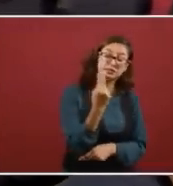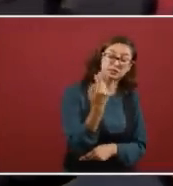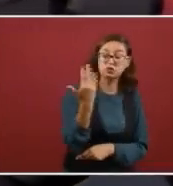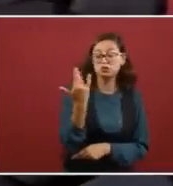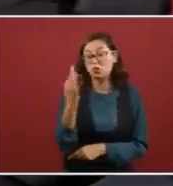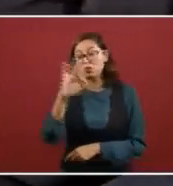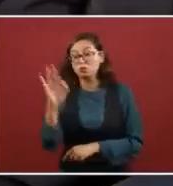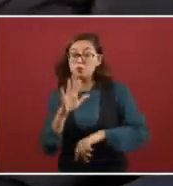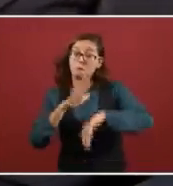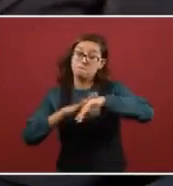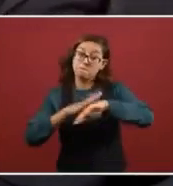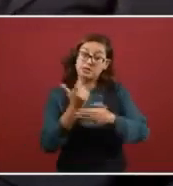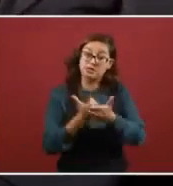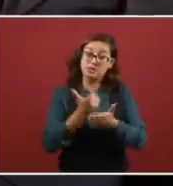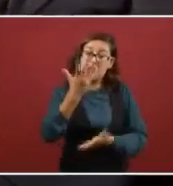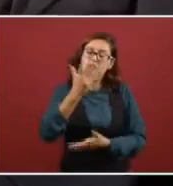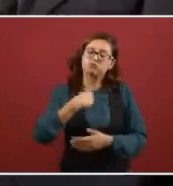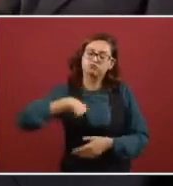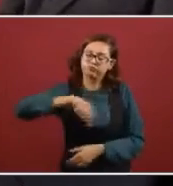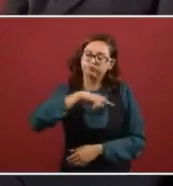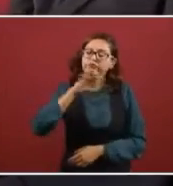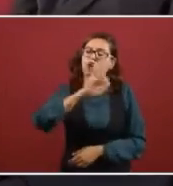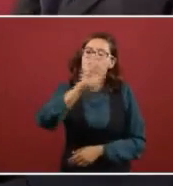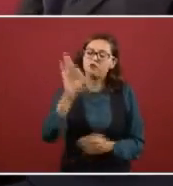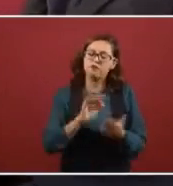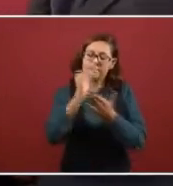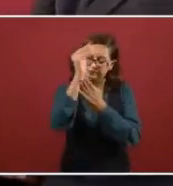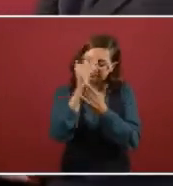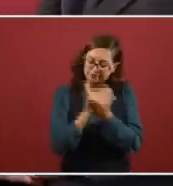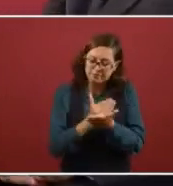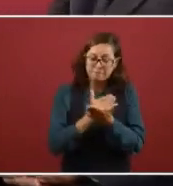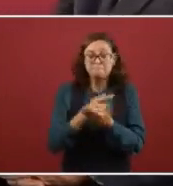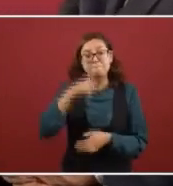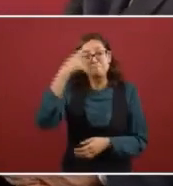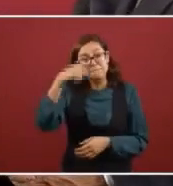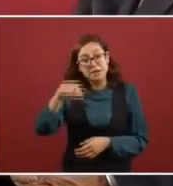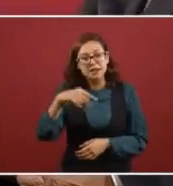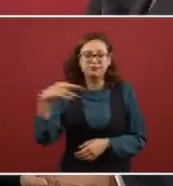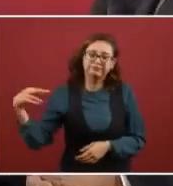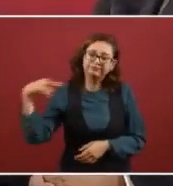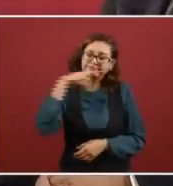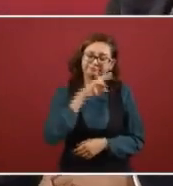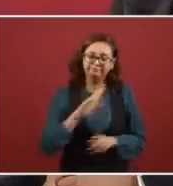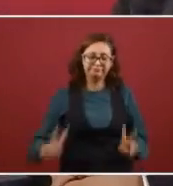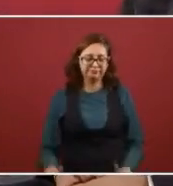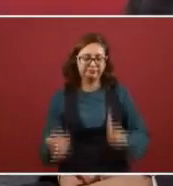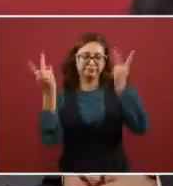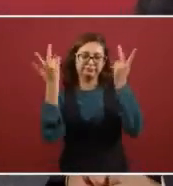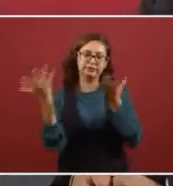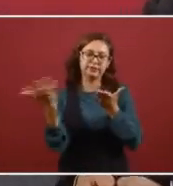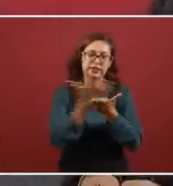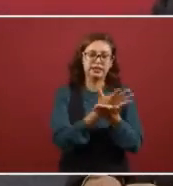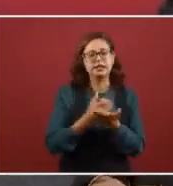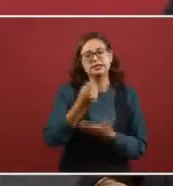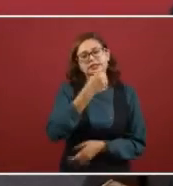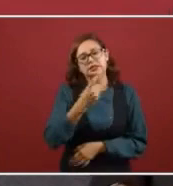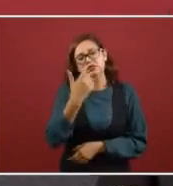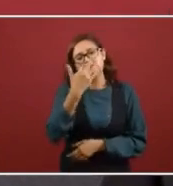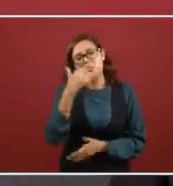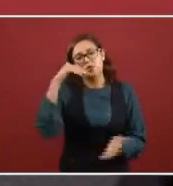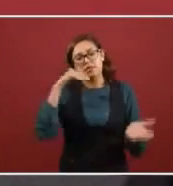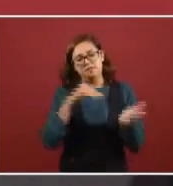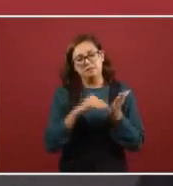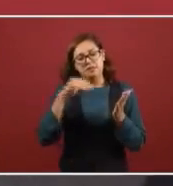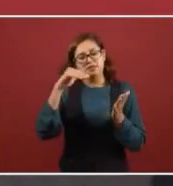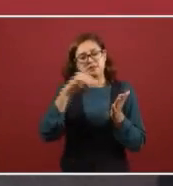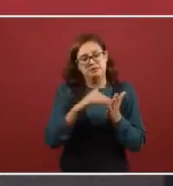25 más. to 50% En este more. caso, lo que queremos In es this case, que lleguemos a los we're hoping 150 for the con eso 150 so that we can have enough